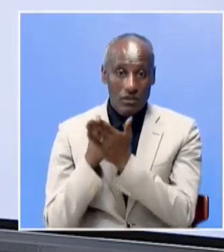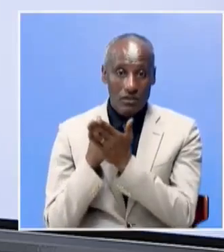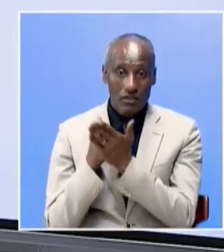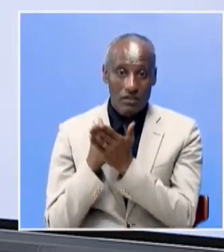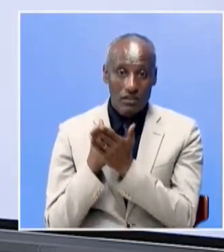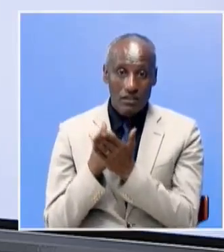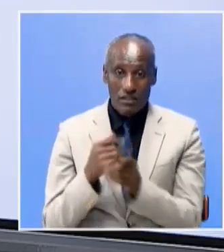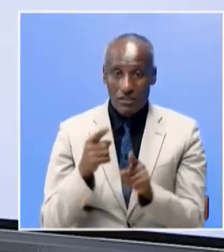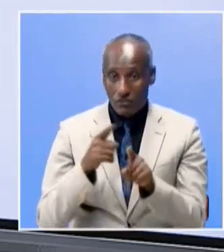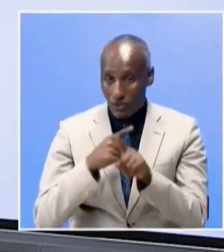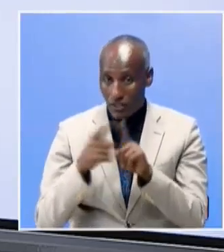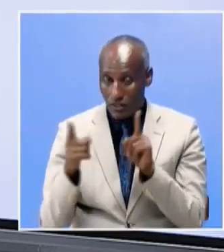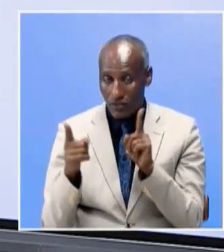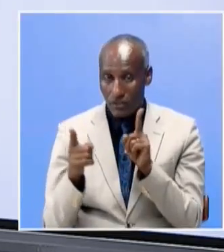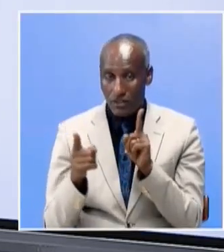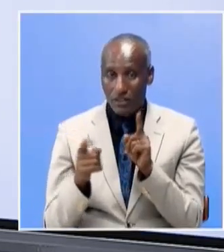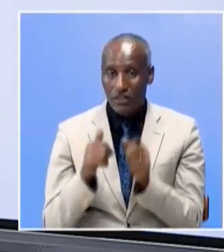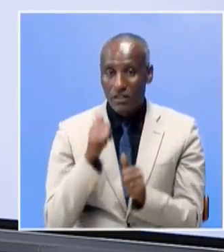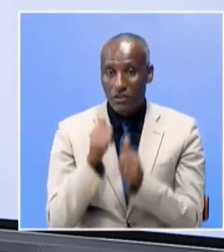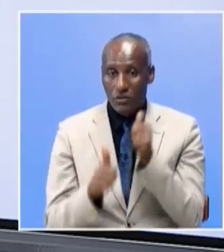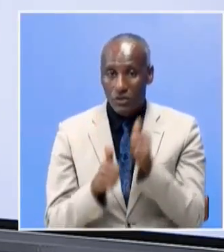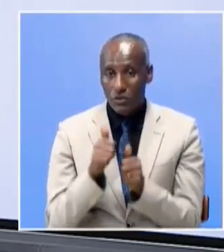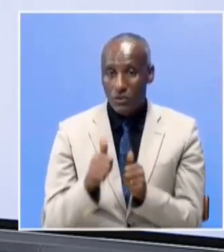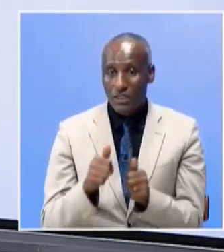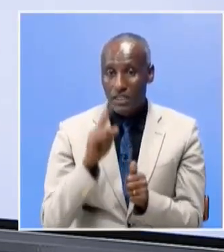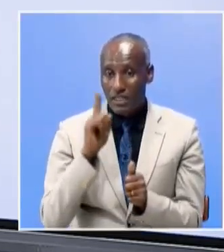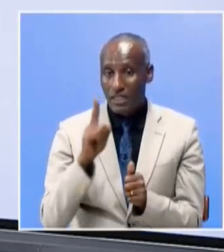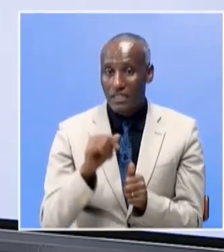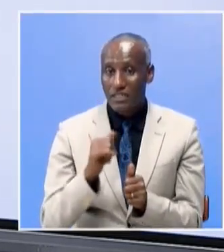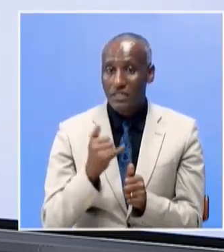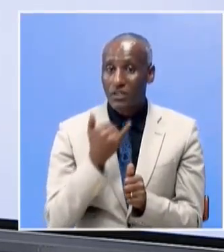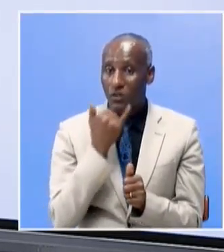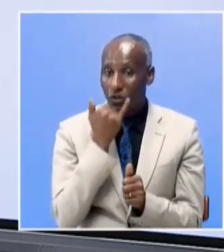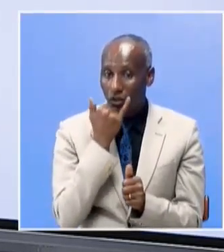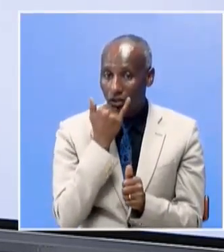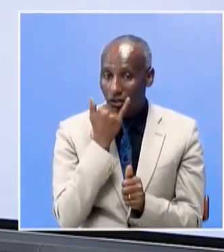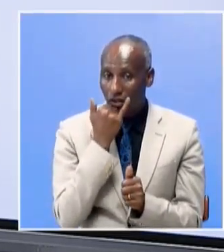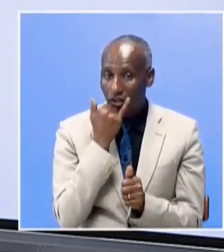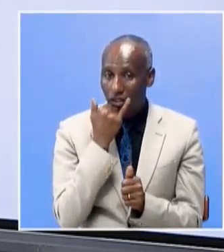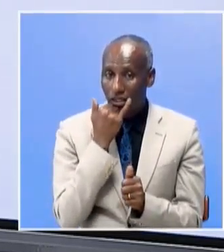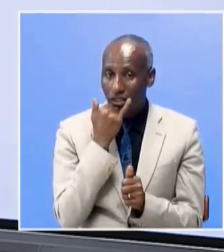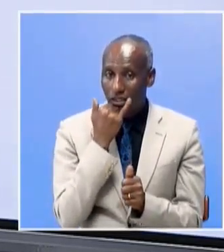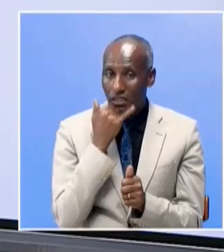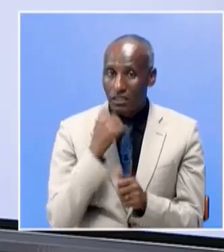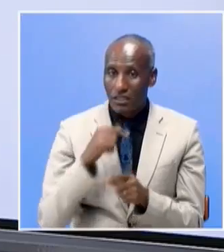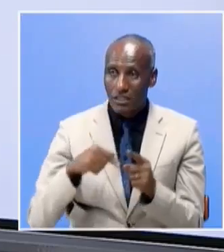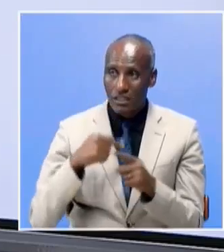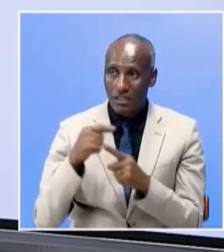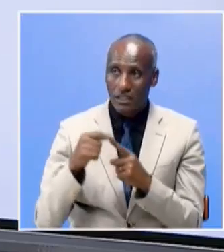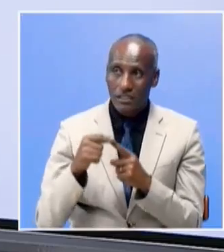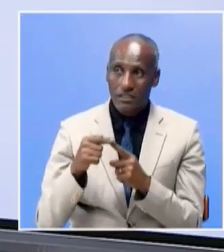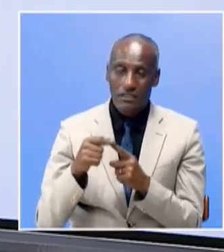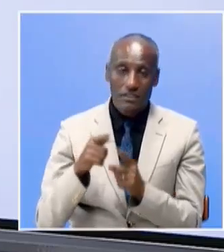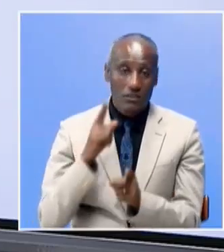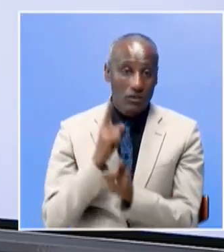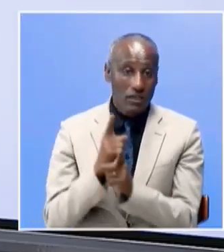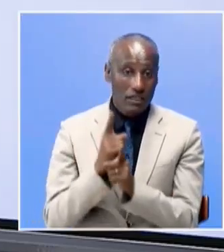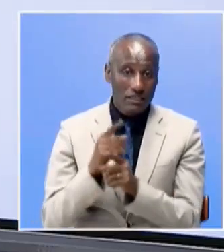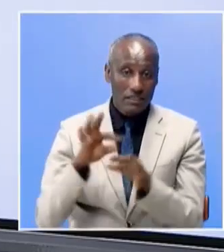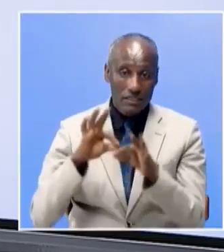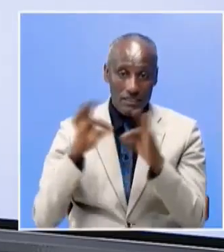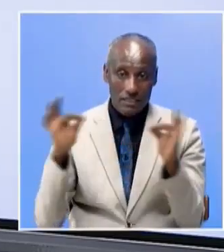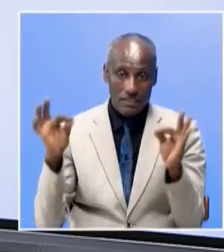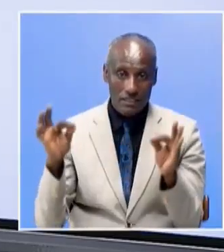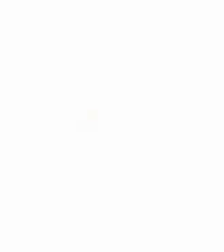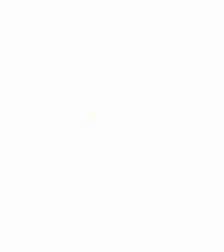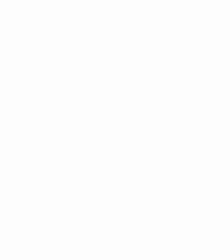to identify which one is wrong. Then they have to write or rewrite the correct sentence. Do